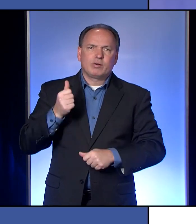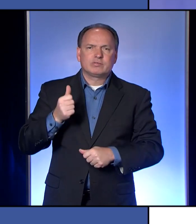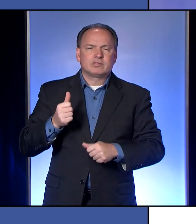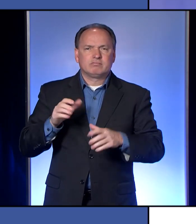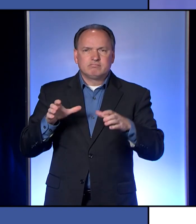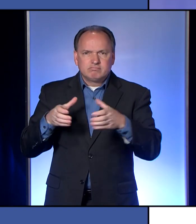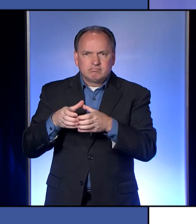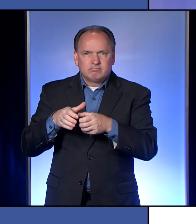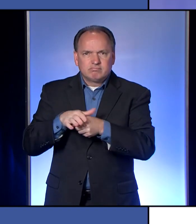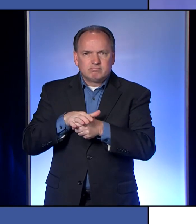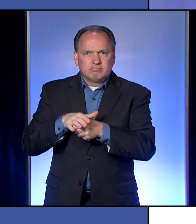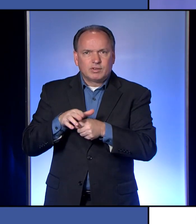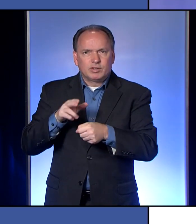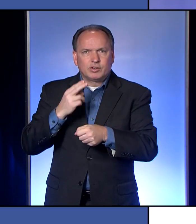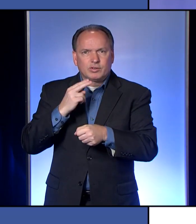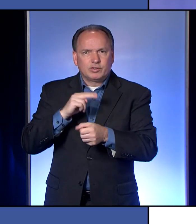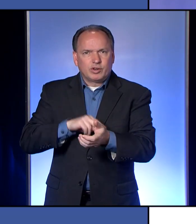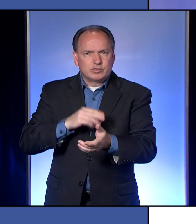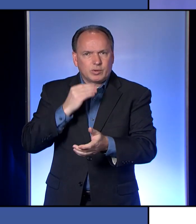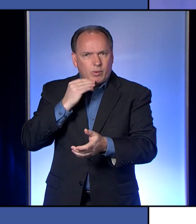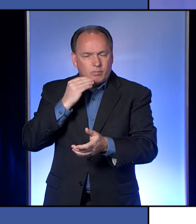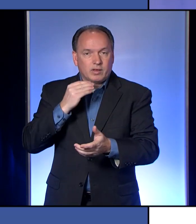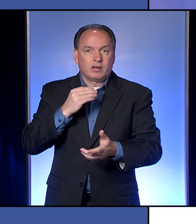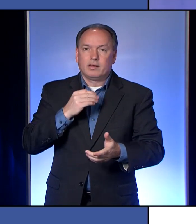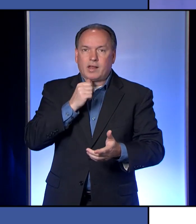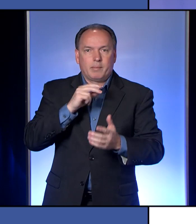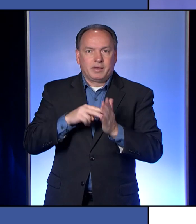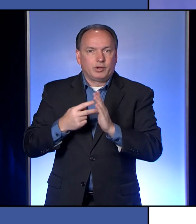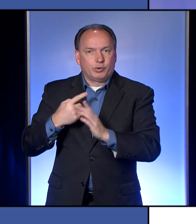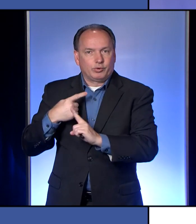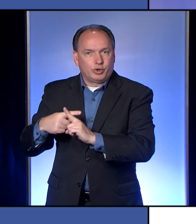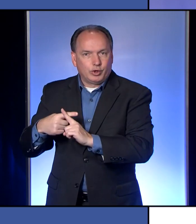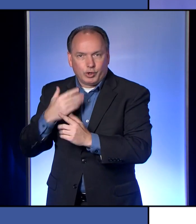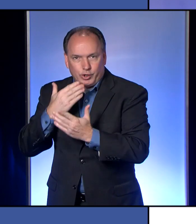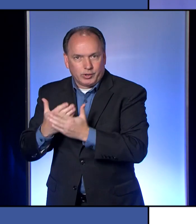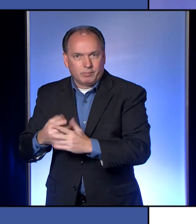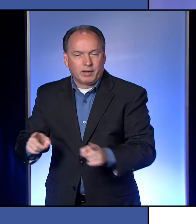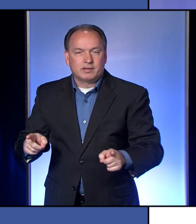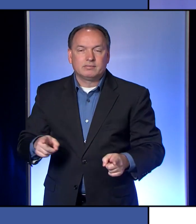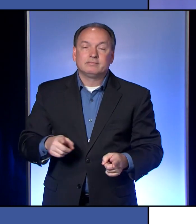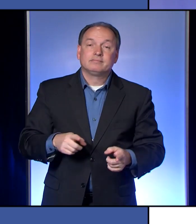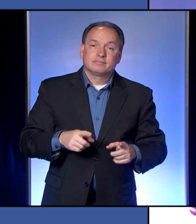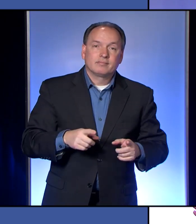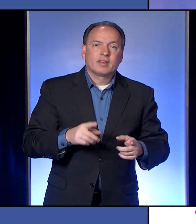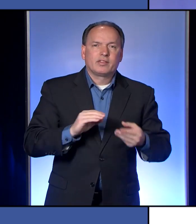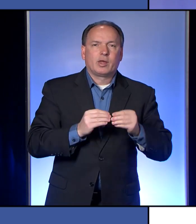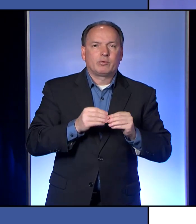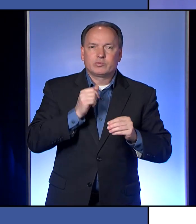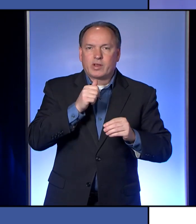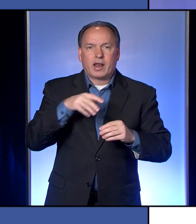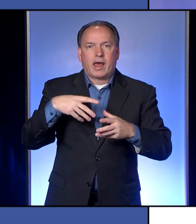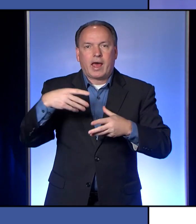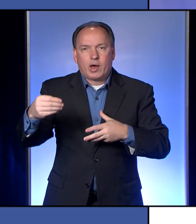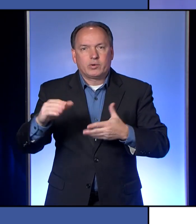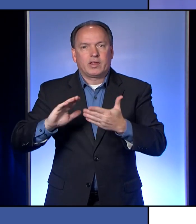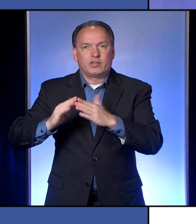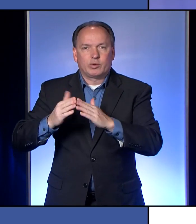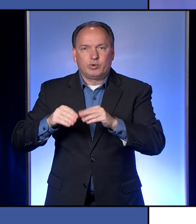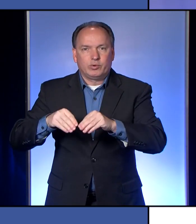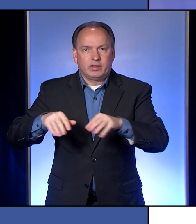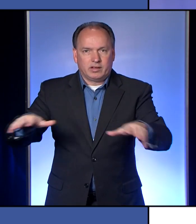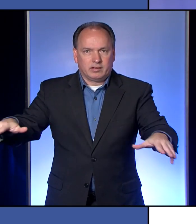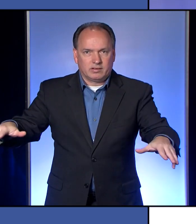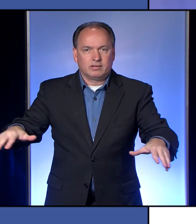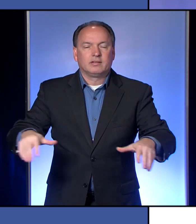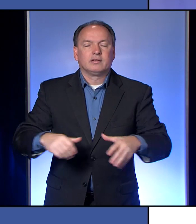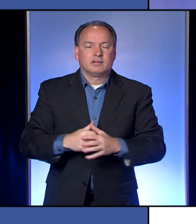contained in nursing homes. And I'm not saying that's good, and obviously it's a very vulnerable population, but the numbers weren't out in the community as much in terms of the